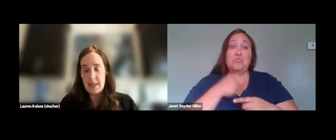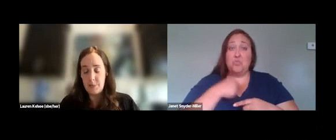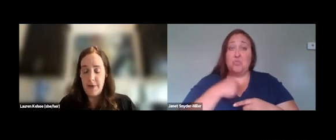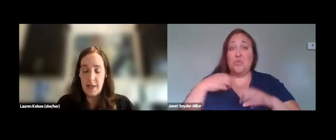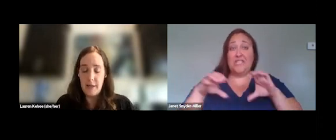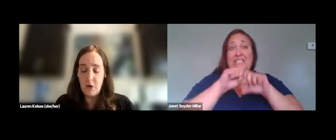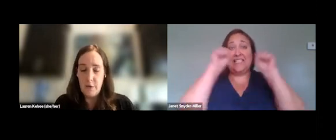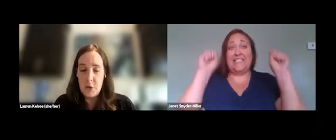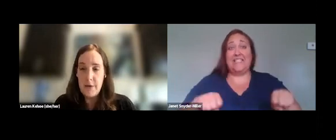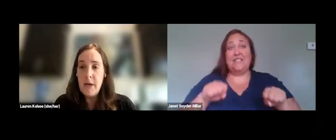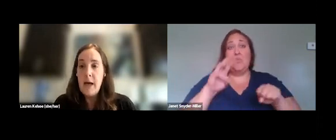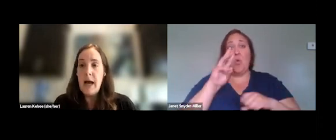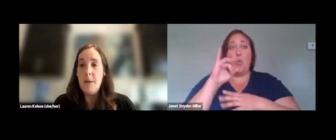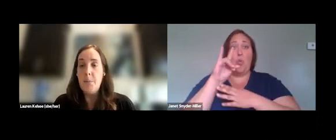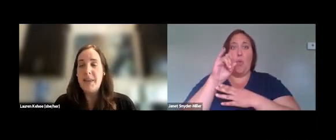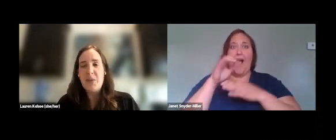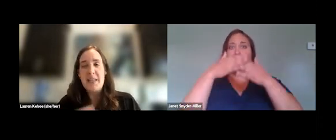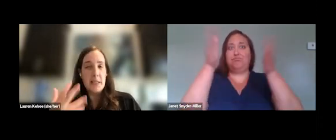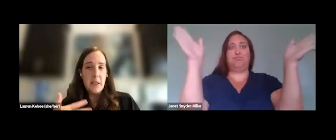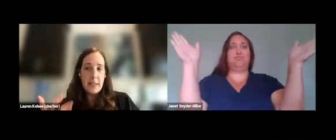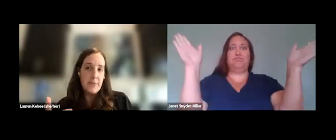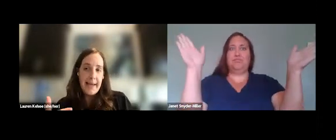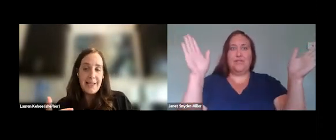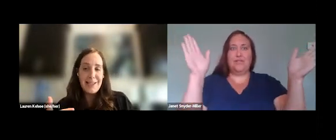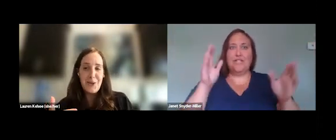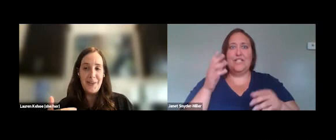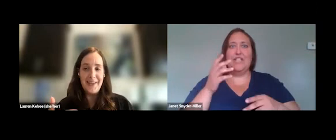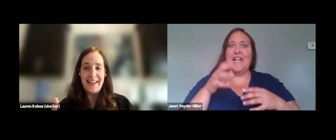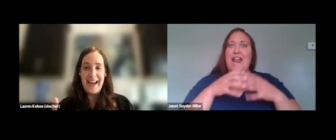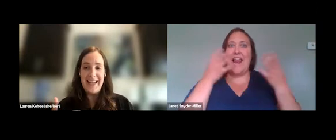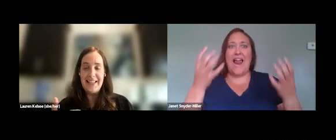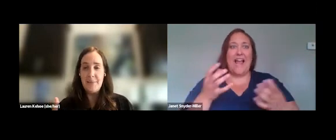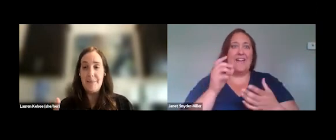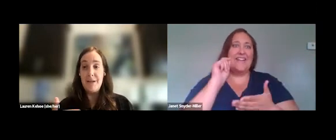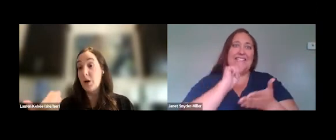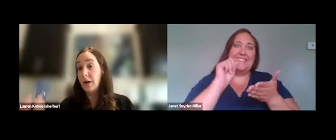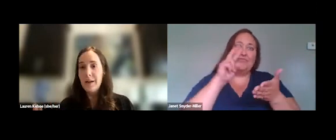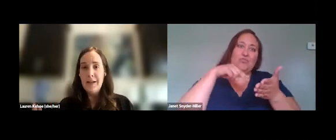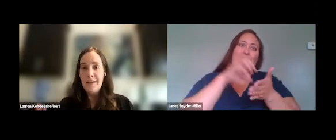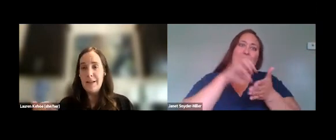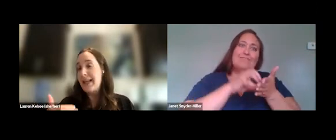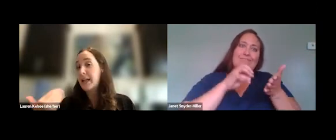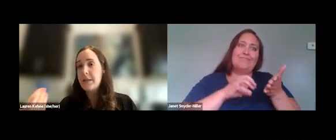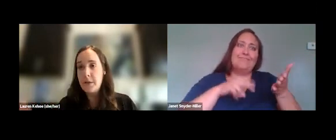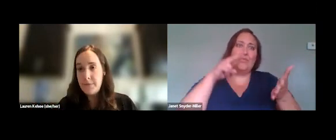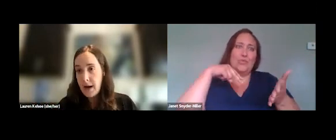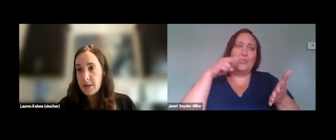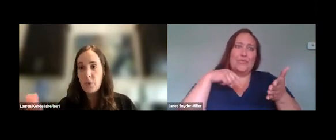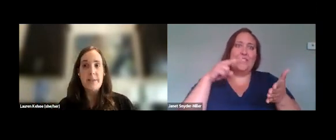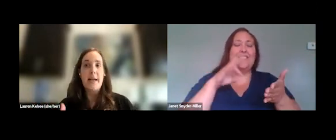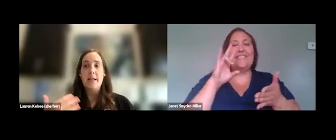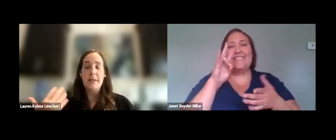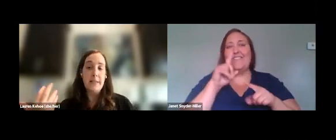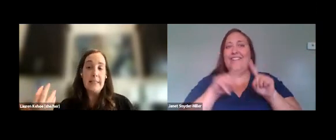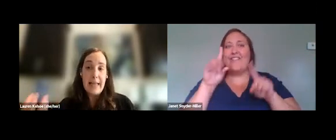I provided a little overview of, but there was still lots of text within the guides that maybe were set at a different font